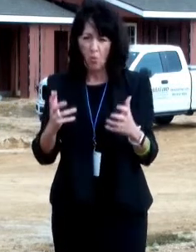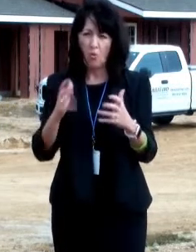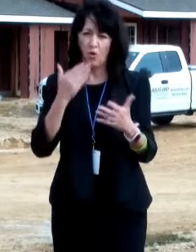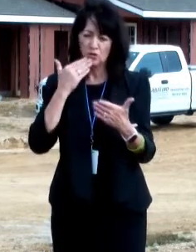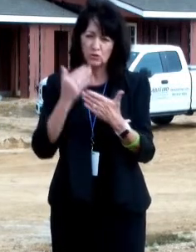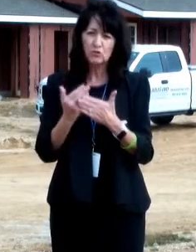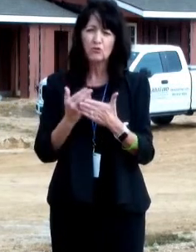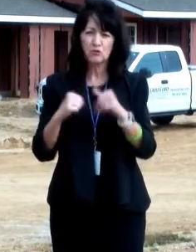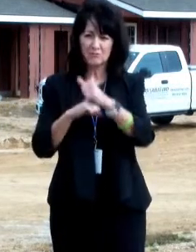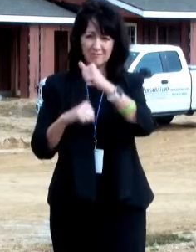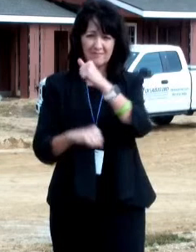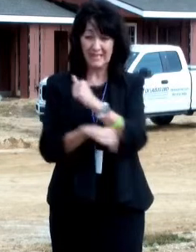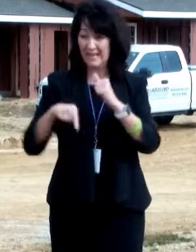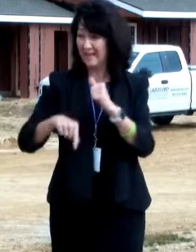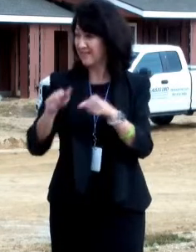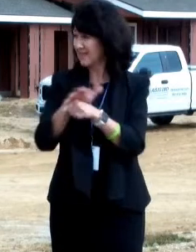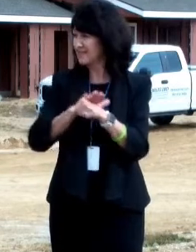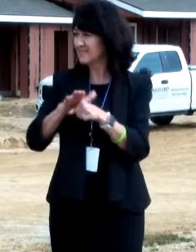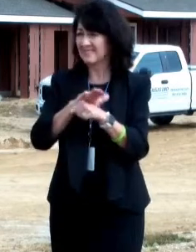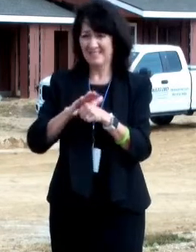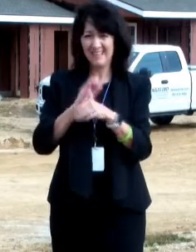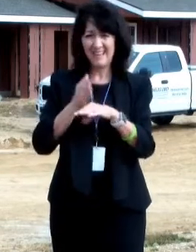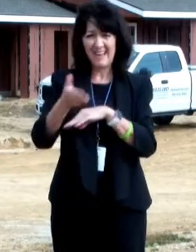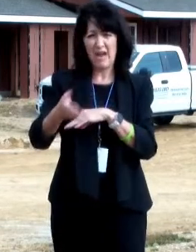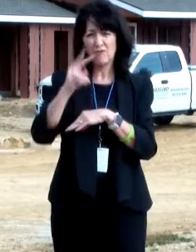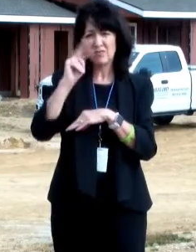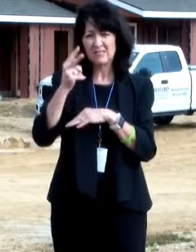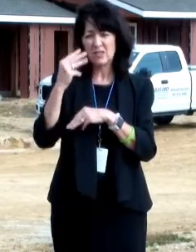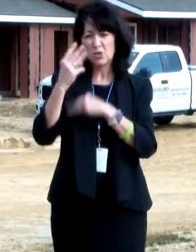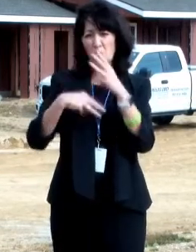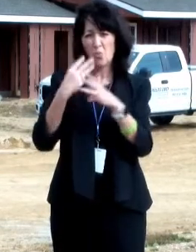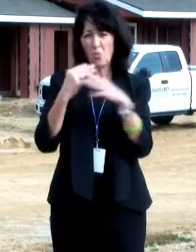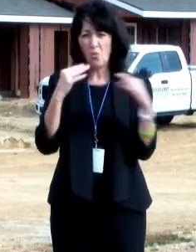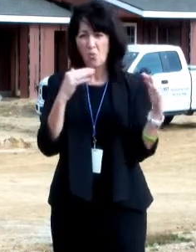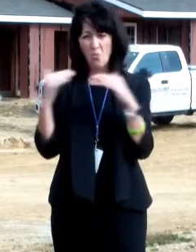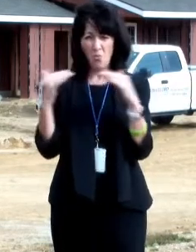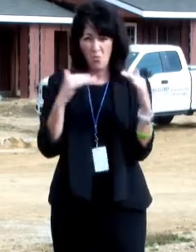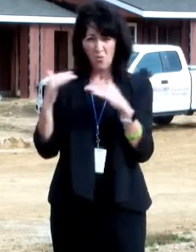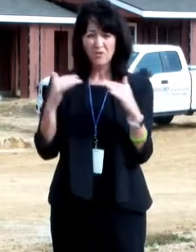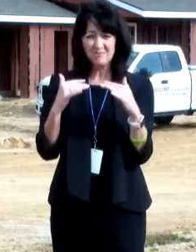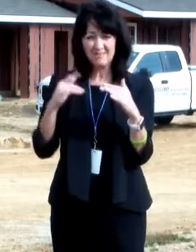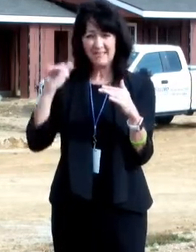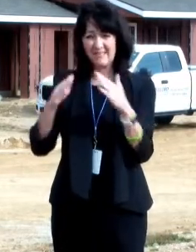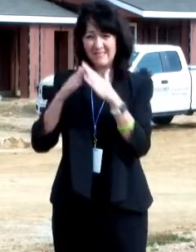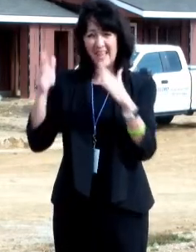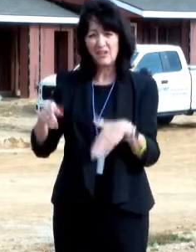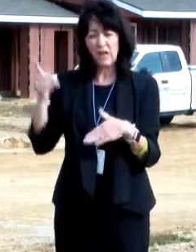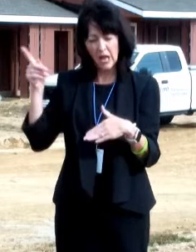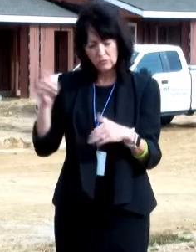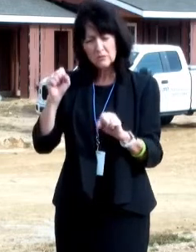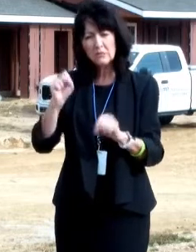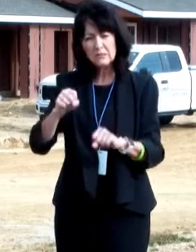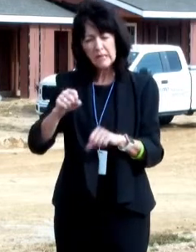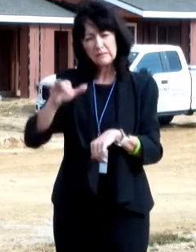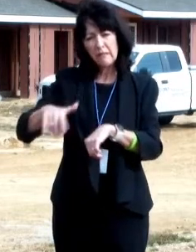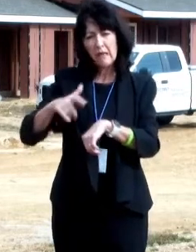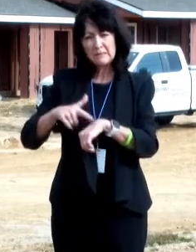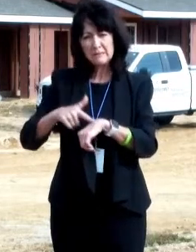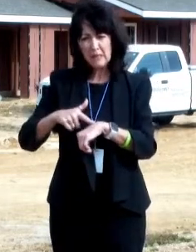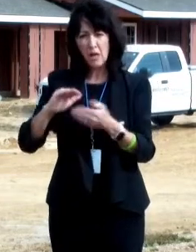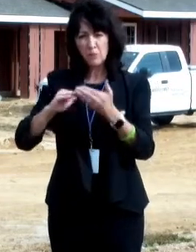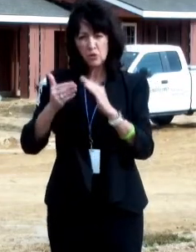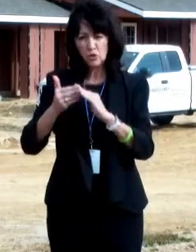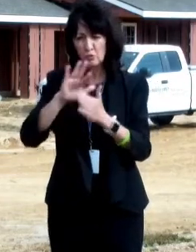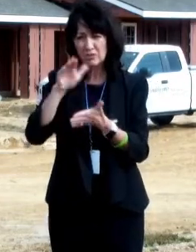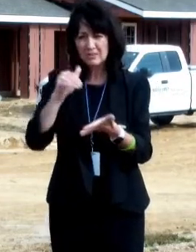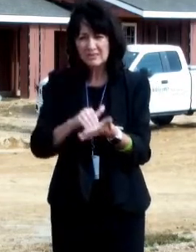after the Second World War with housing that for its time, for its standard, met those goals. A proud community center, a